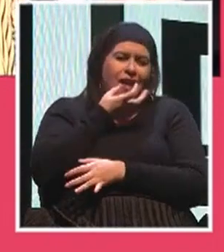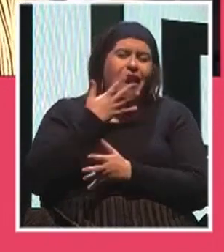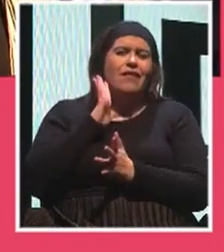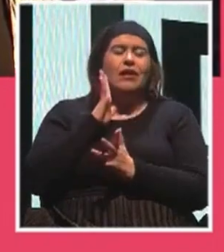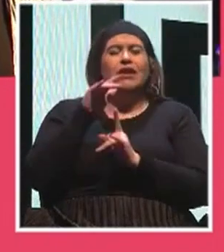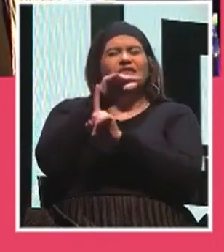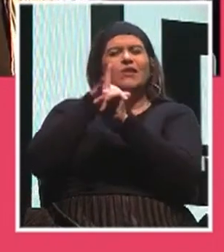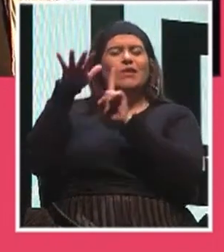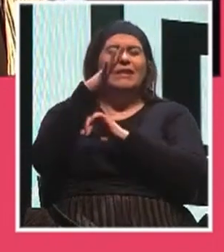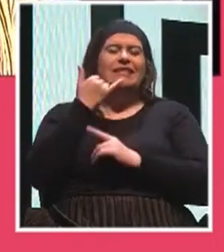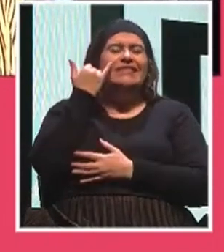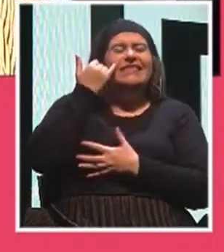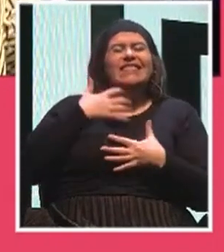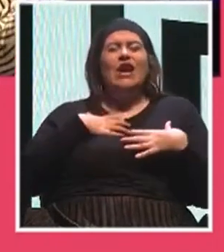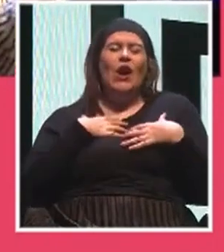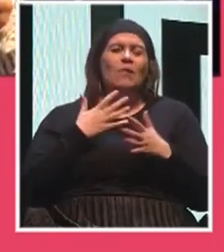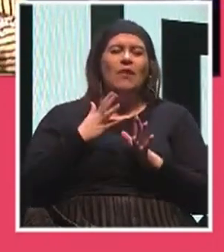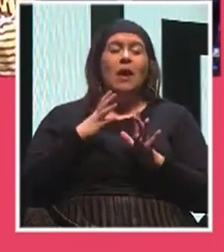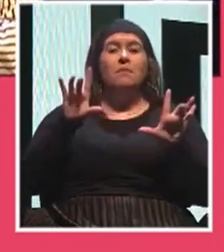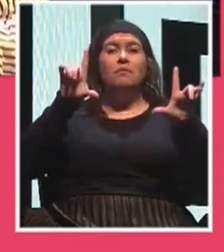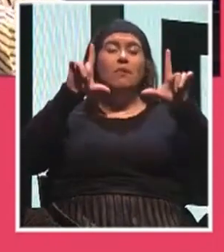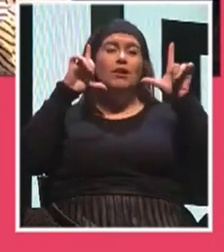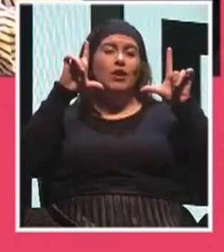gay characters? All of that.